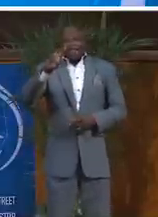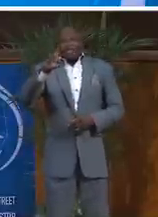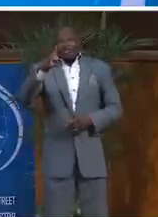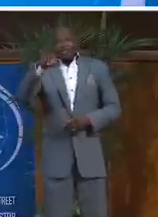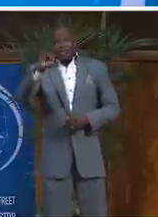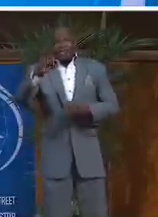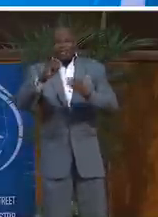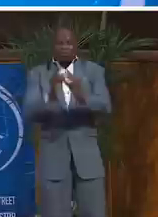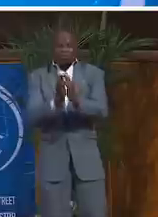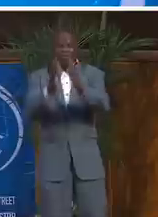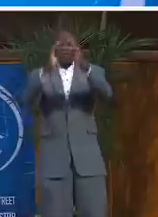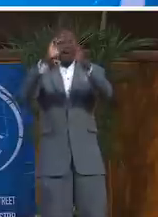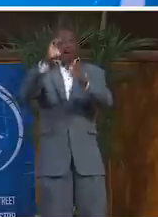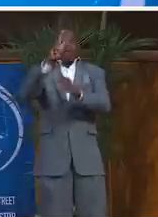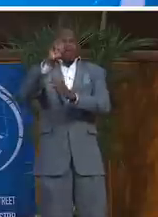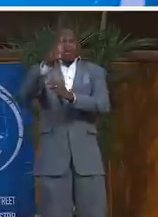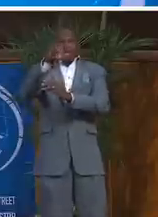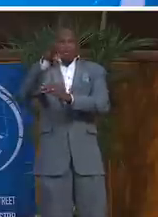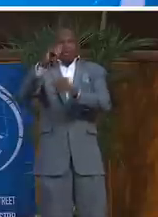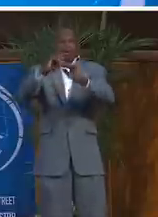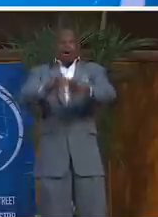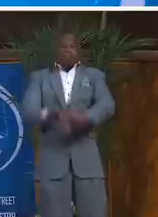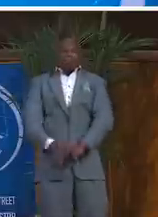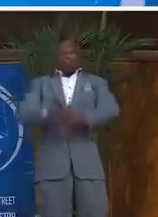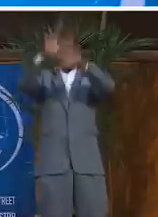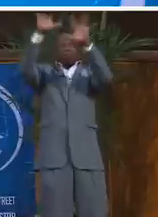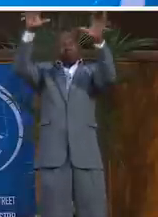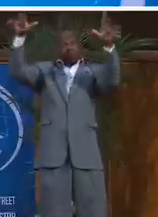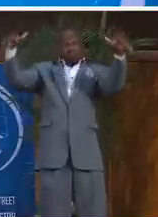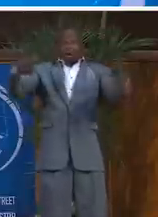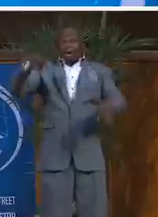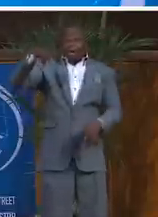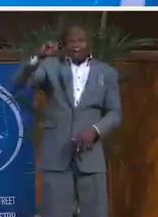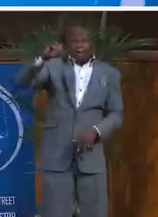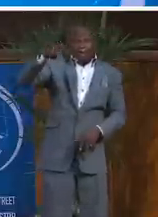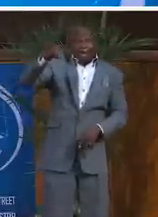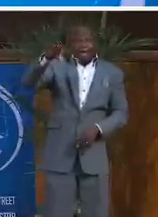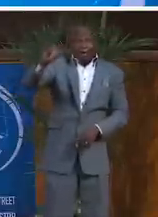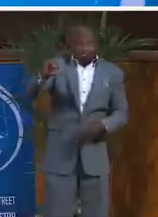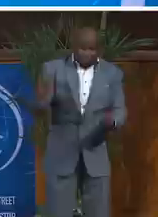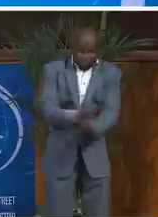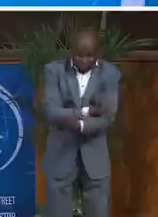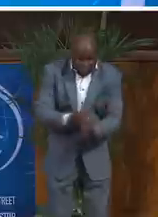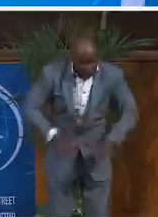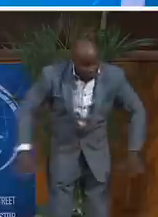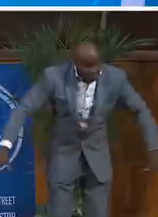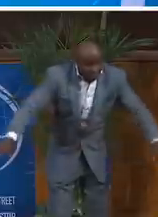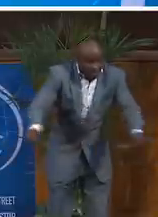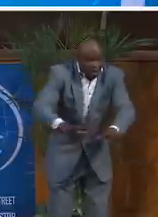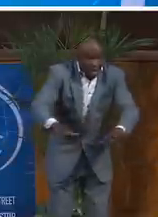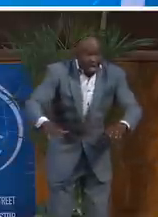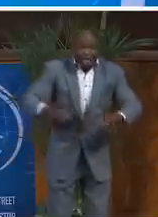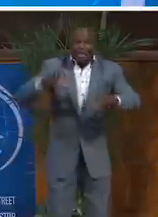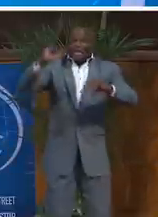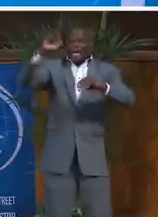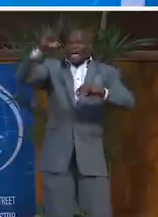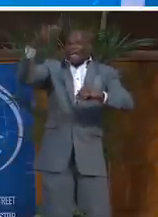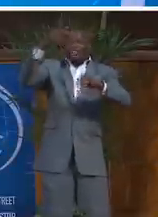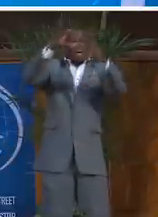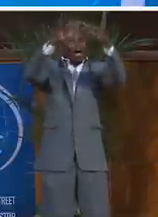erupts. Pompeii is destroyed, leaving a literal darkness over all the